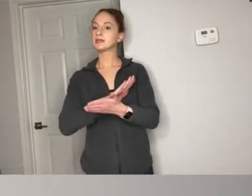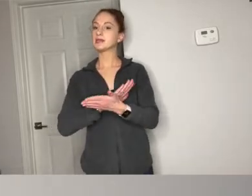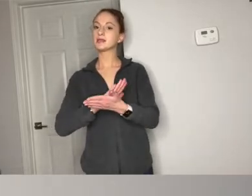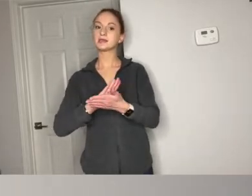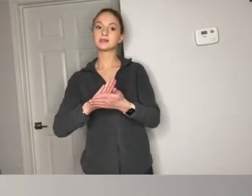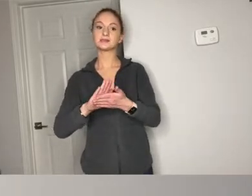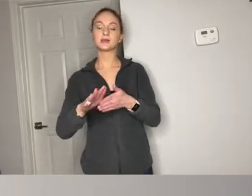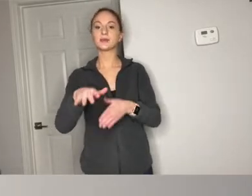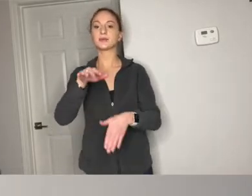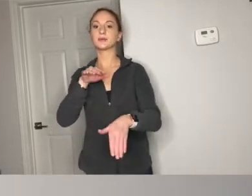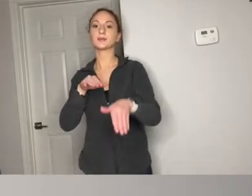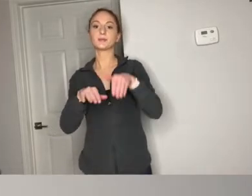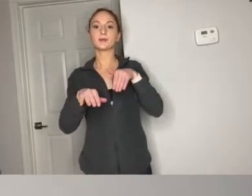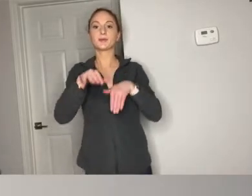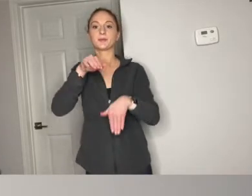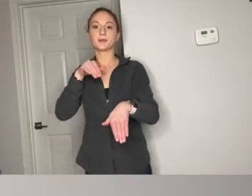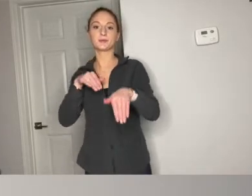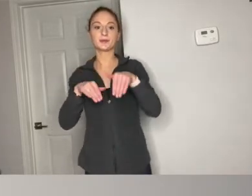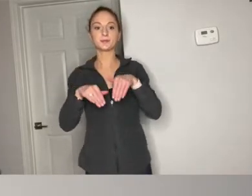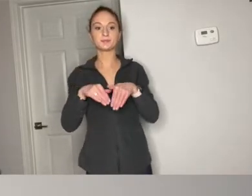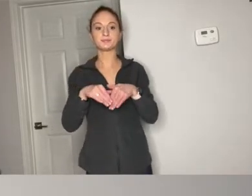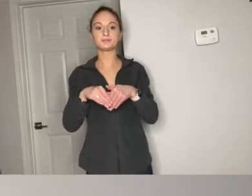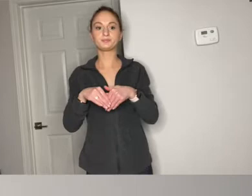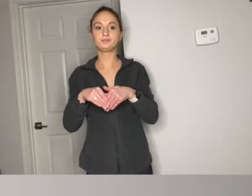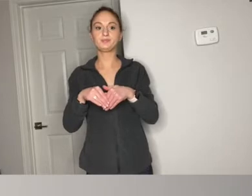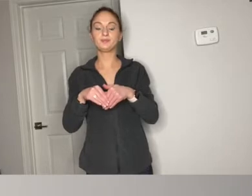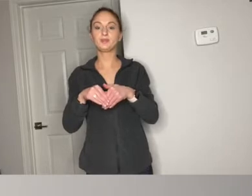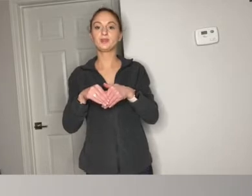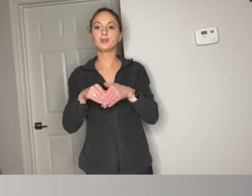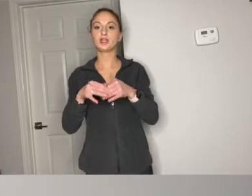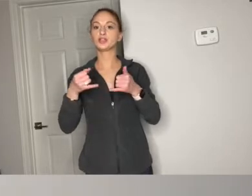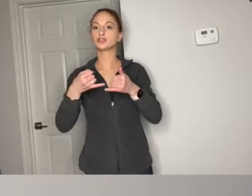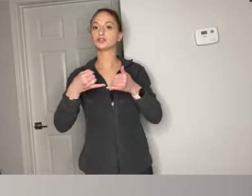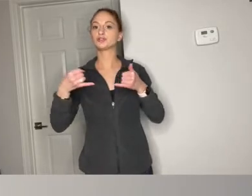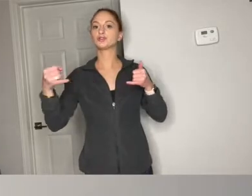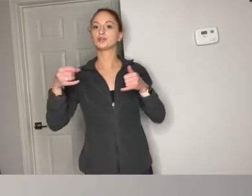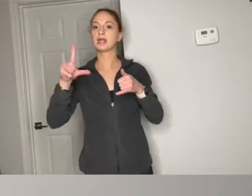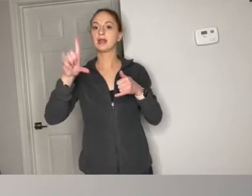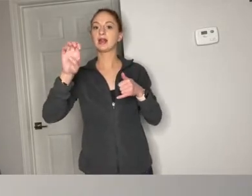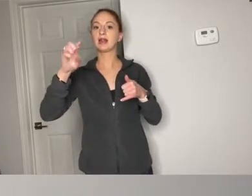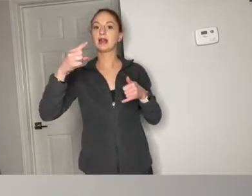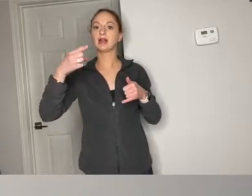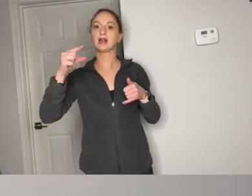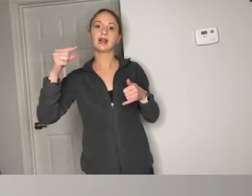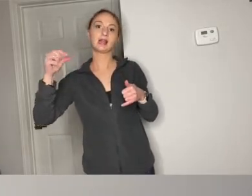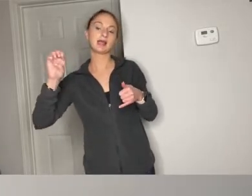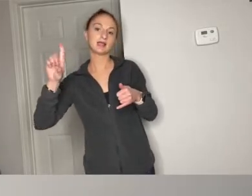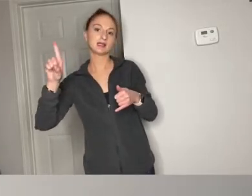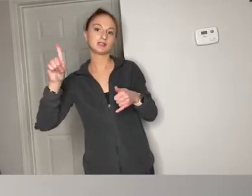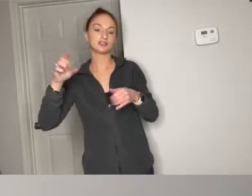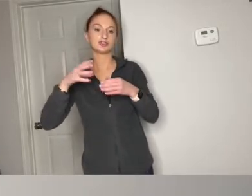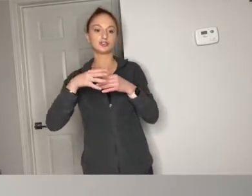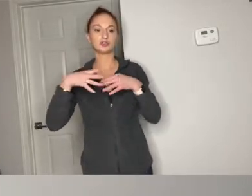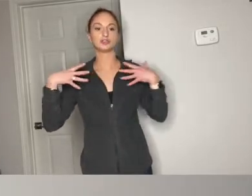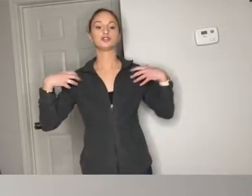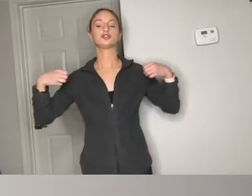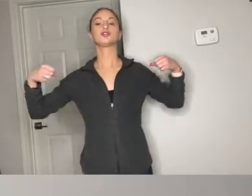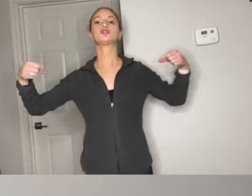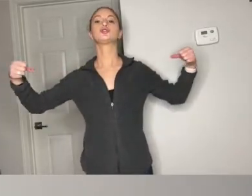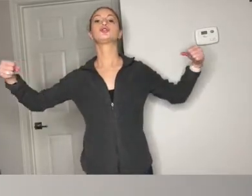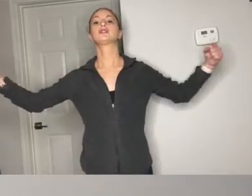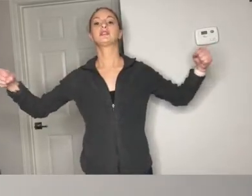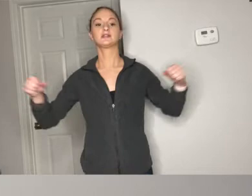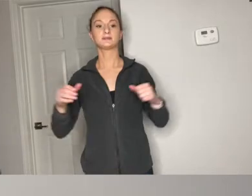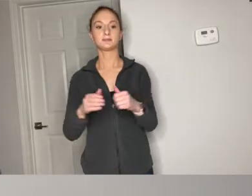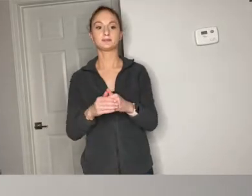Very nice. Walk it back in. And let's do a straight legged stretch. So I'm just gonna turn so you can see my